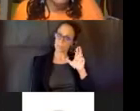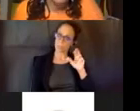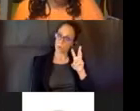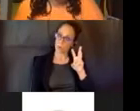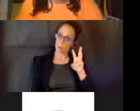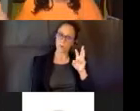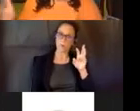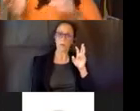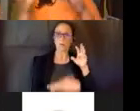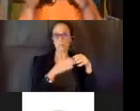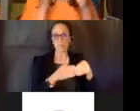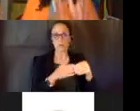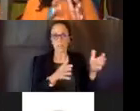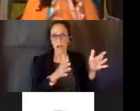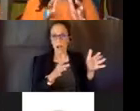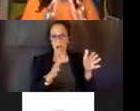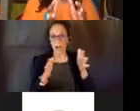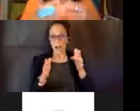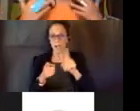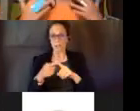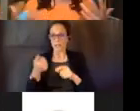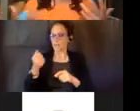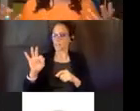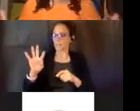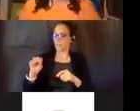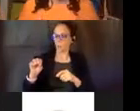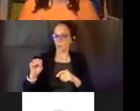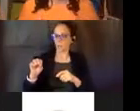man. And then I wanted to imagine, what if